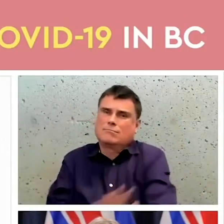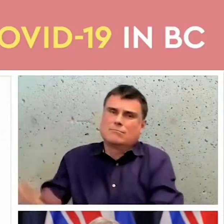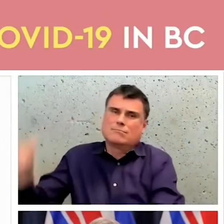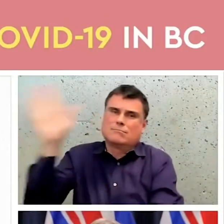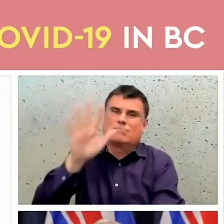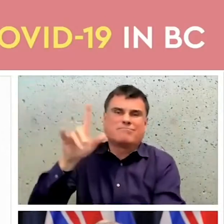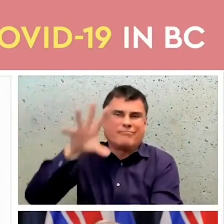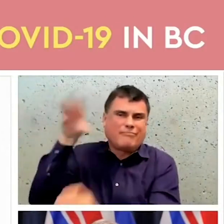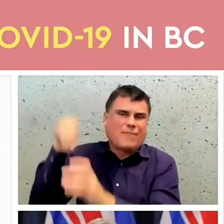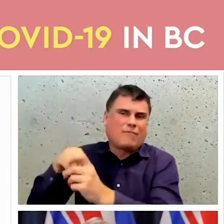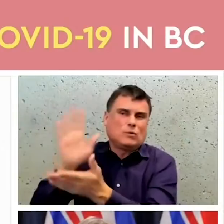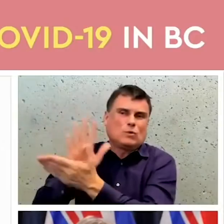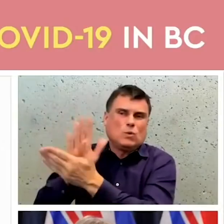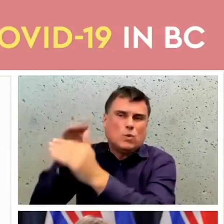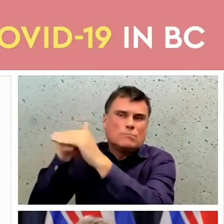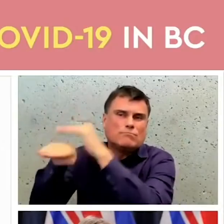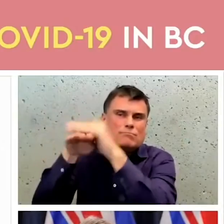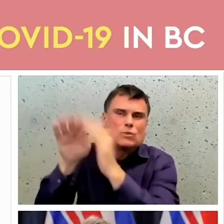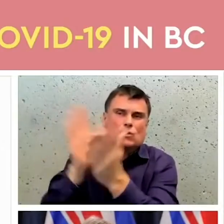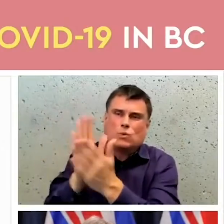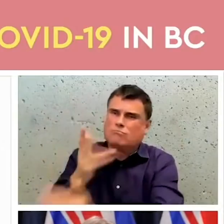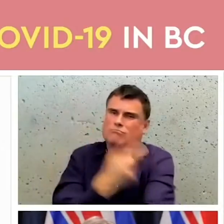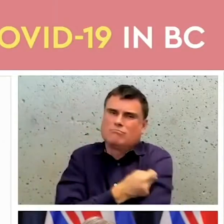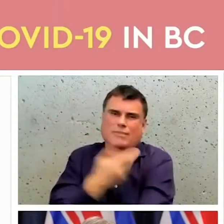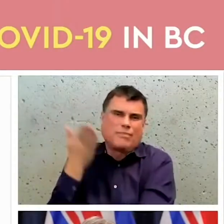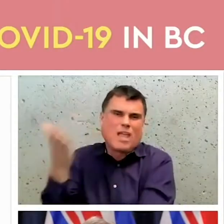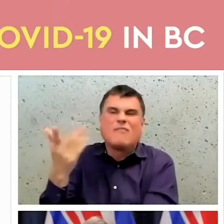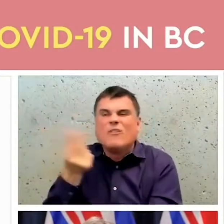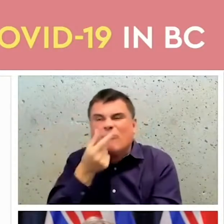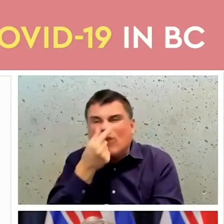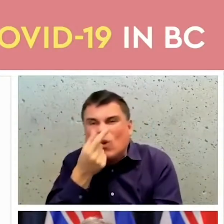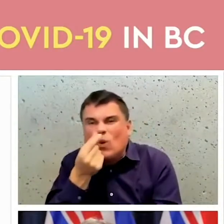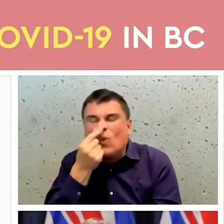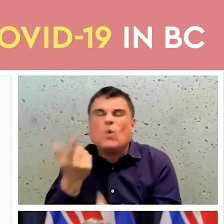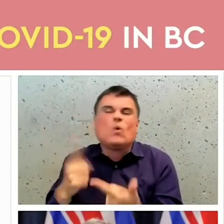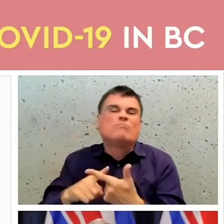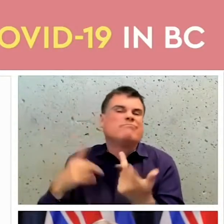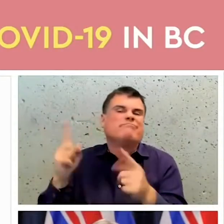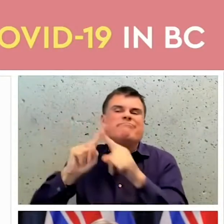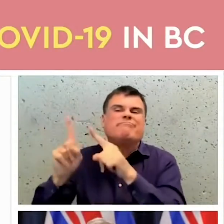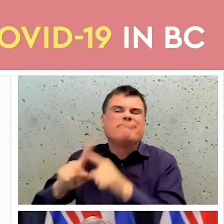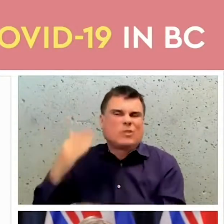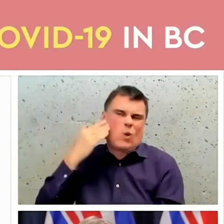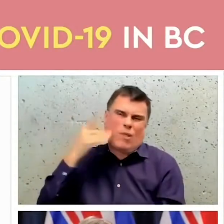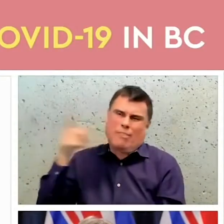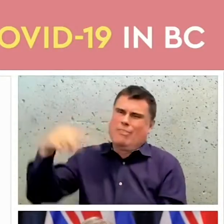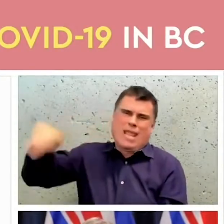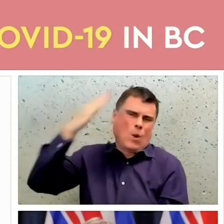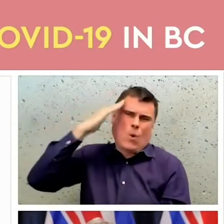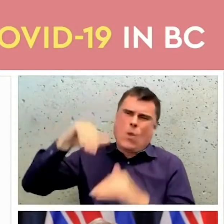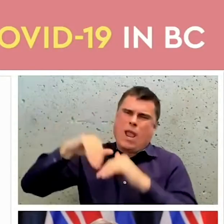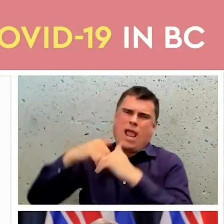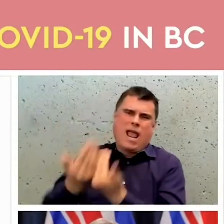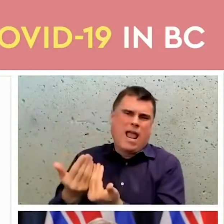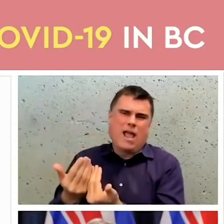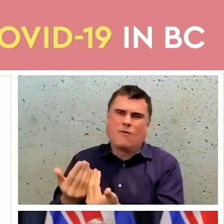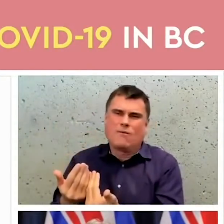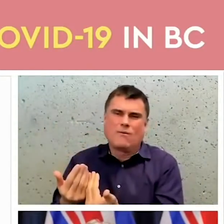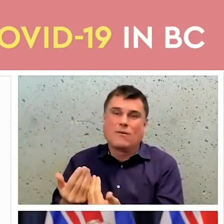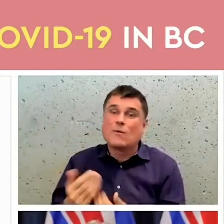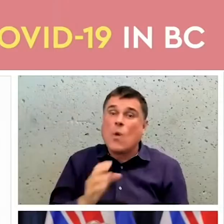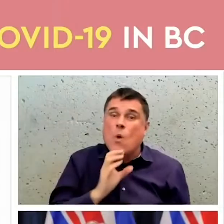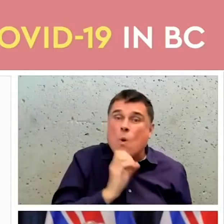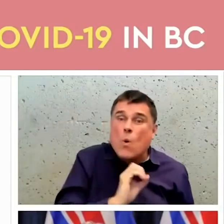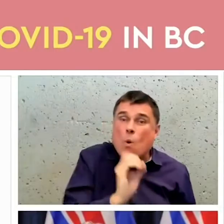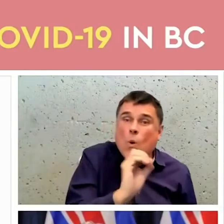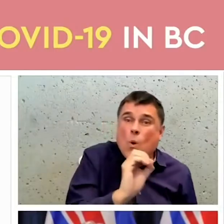have been involved in our flu campaigns, and are very familiar with vaccinating children of all ages, from very, very little to this cohort of